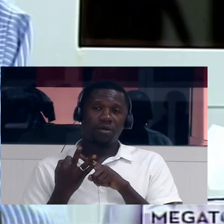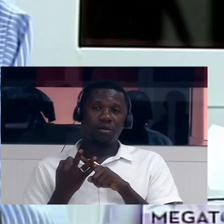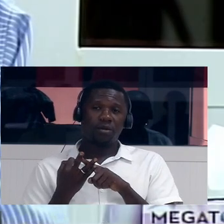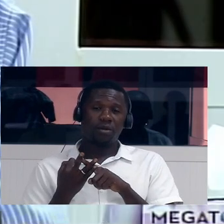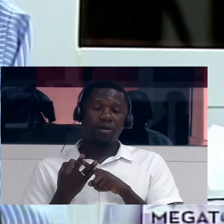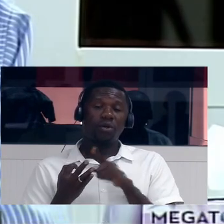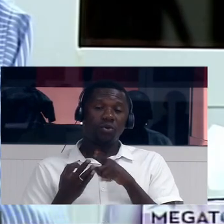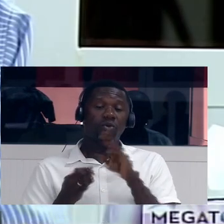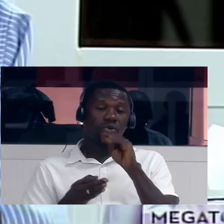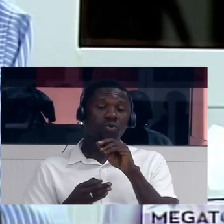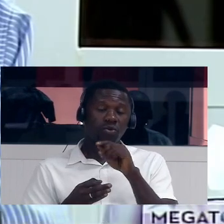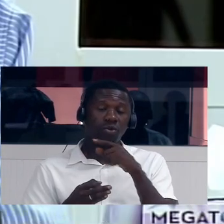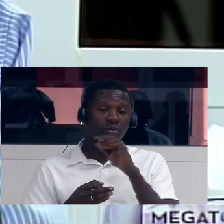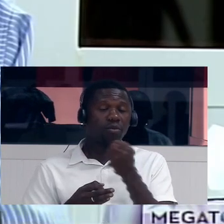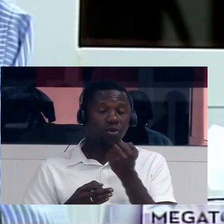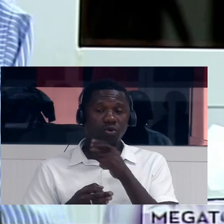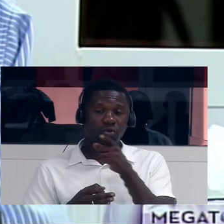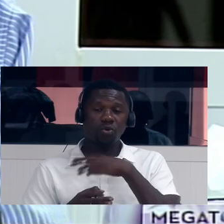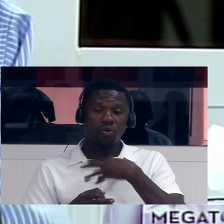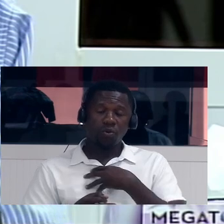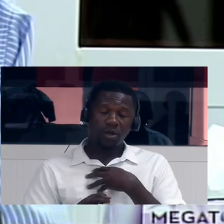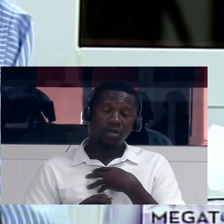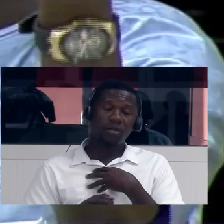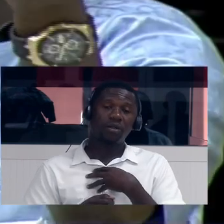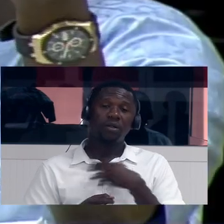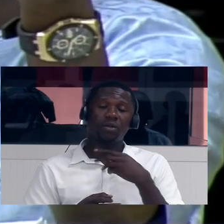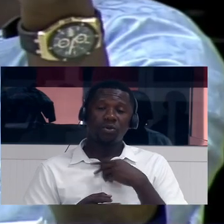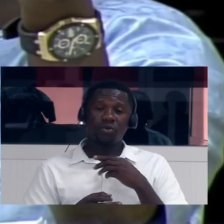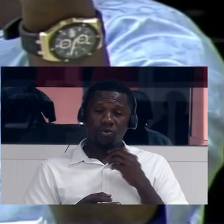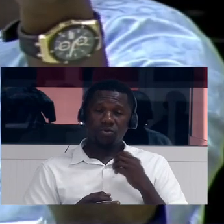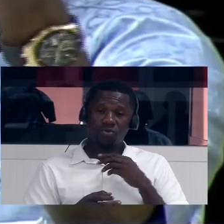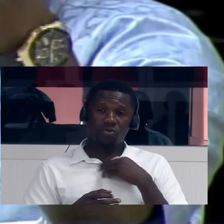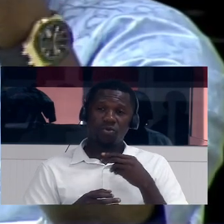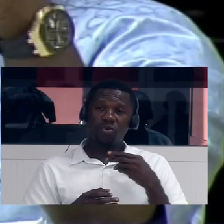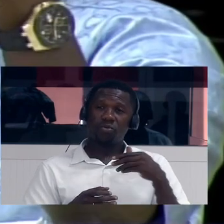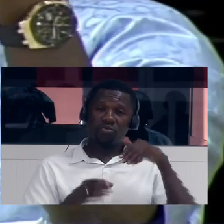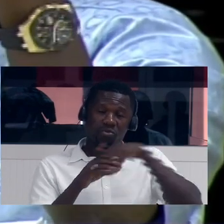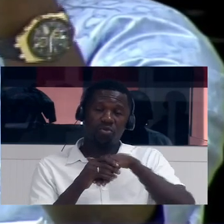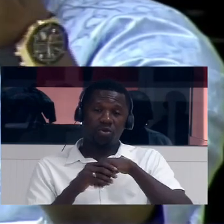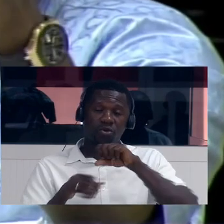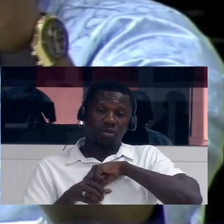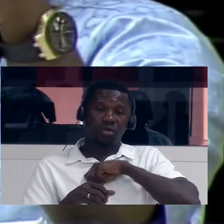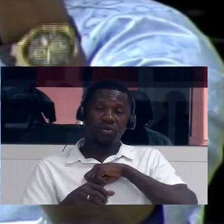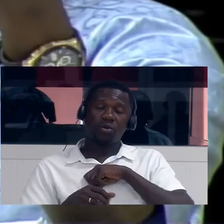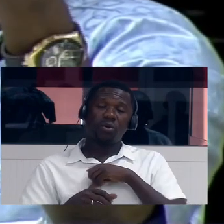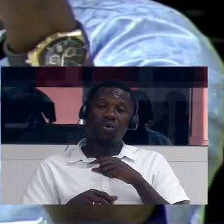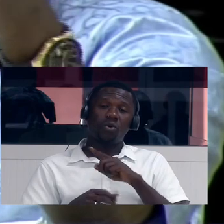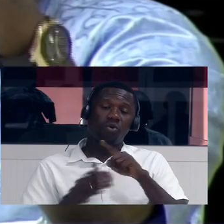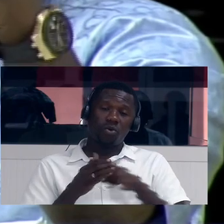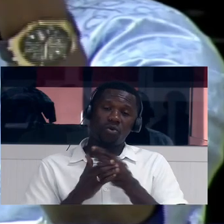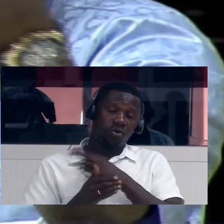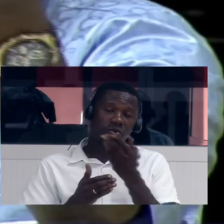You did so because you did not want to sully yourself or you do not want